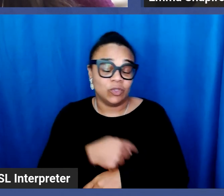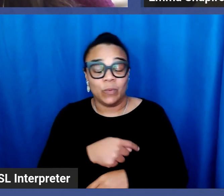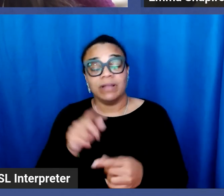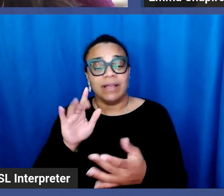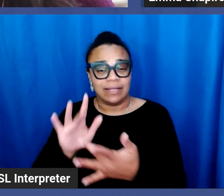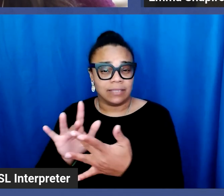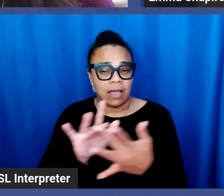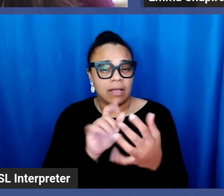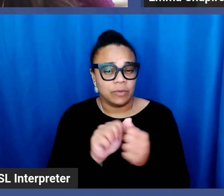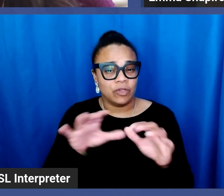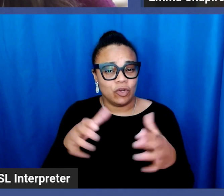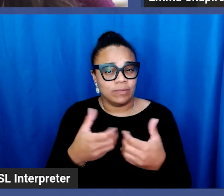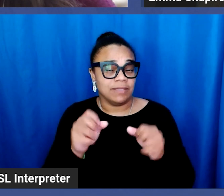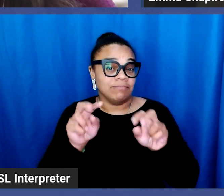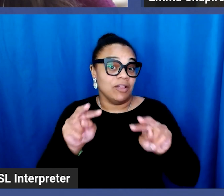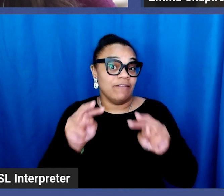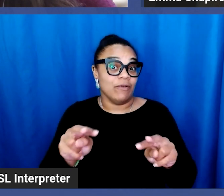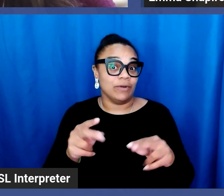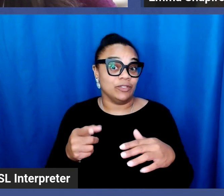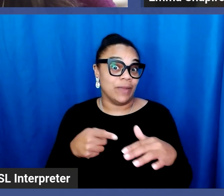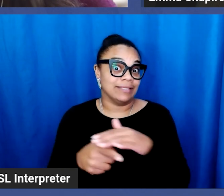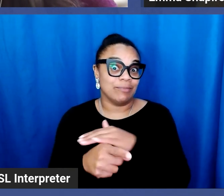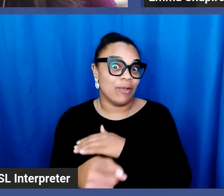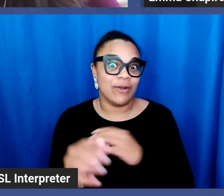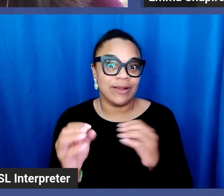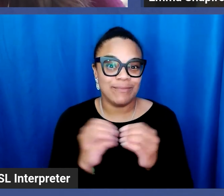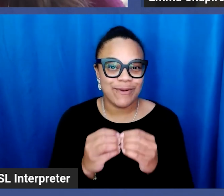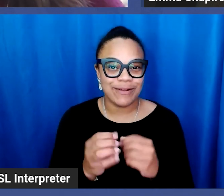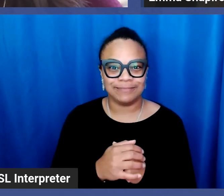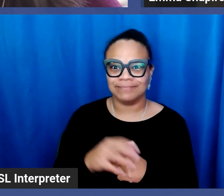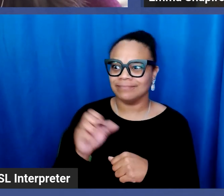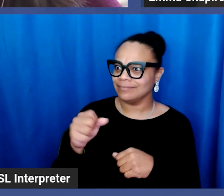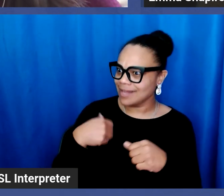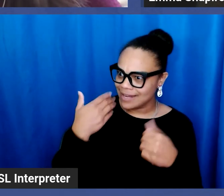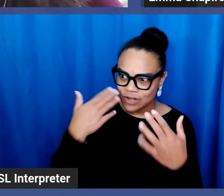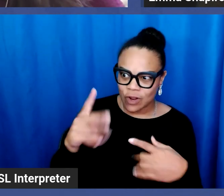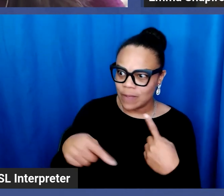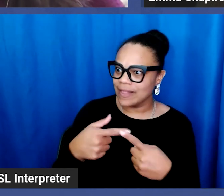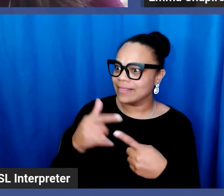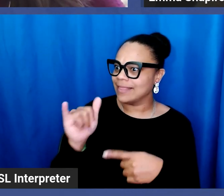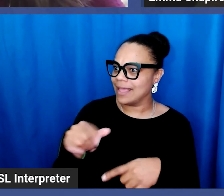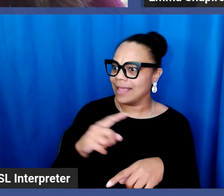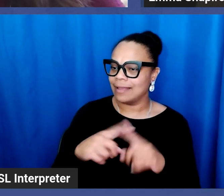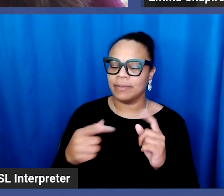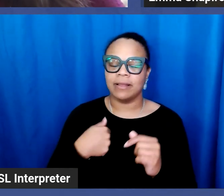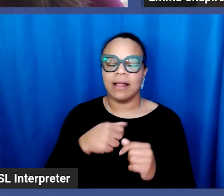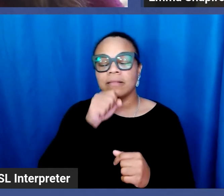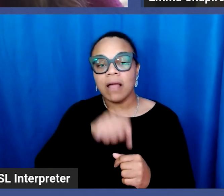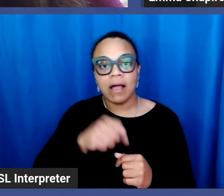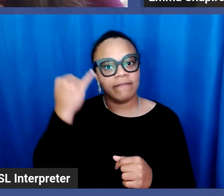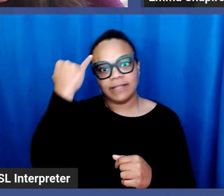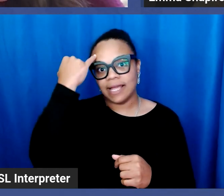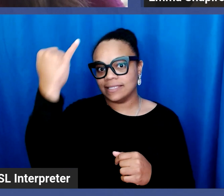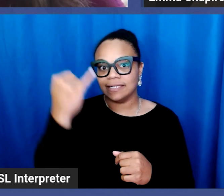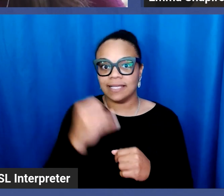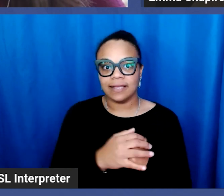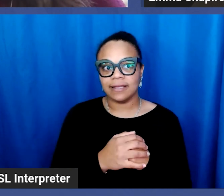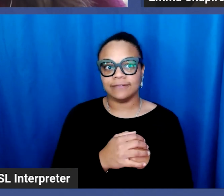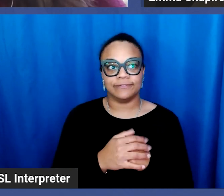to exploring further. Yeah, I didn't know about that, but I love the idea of